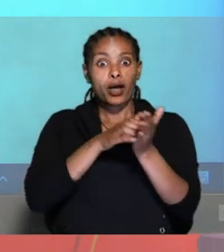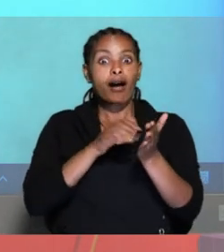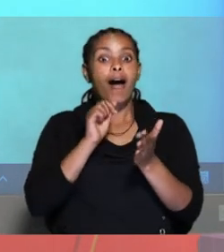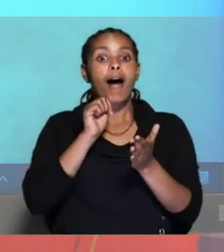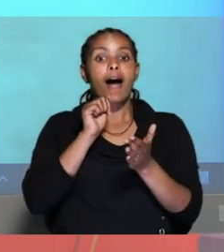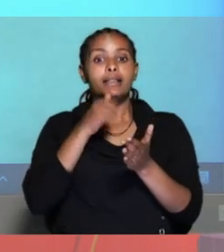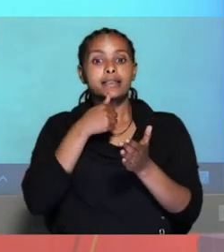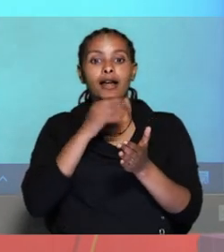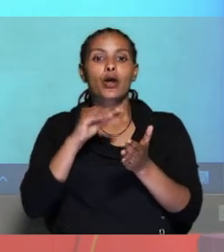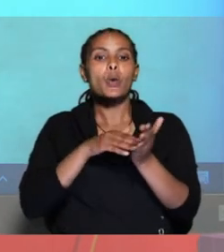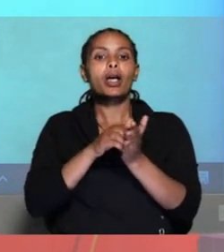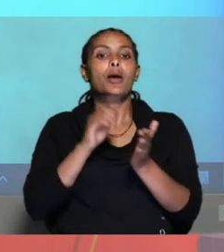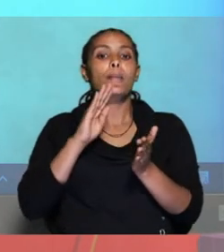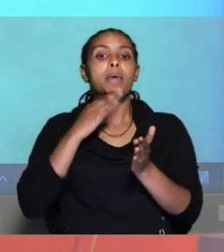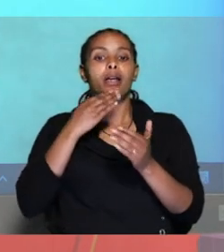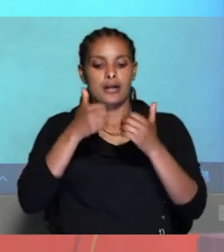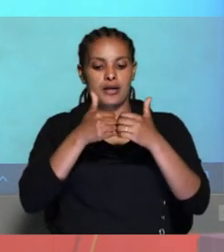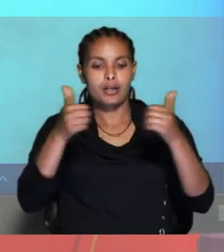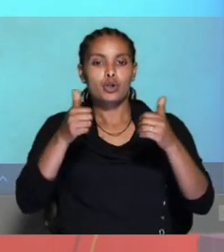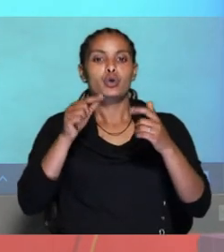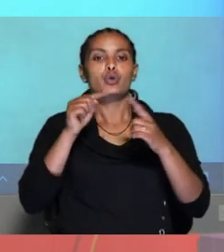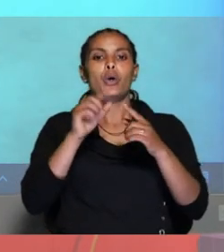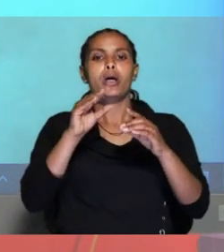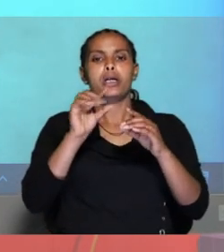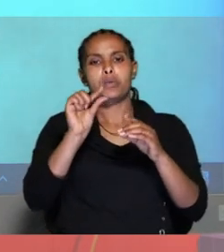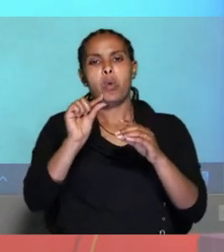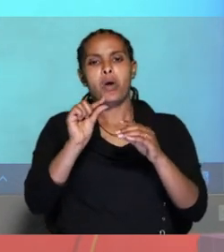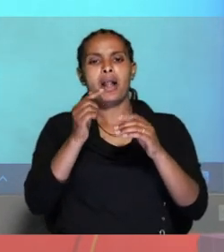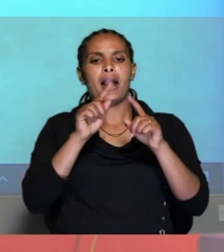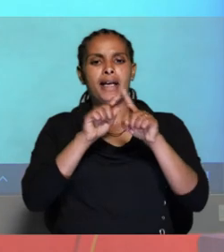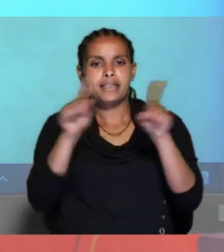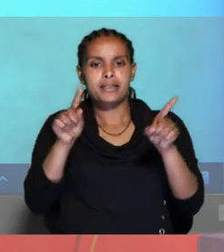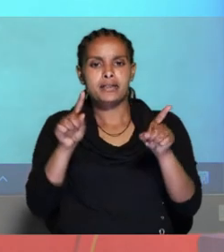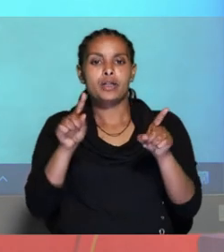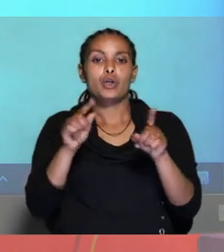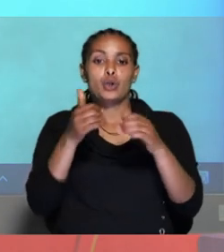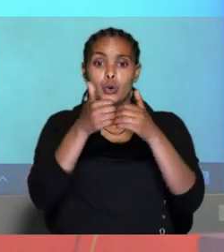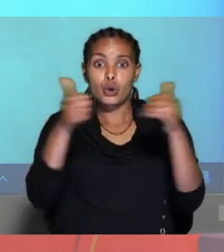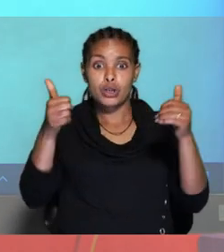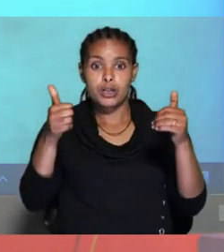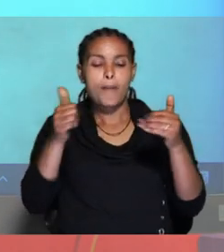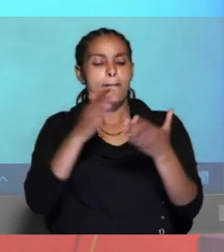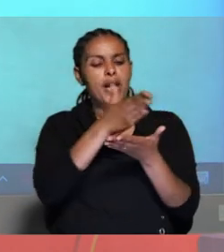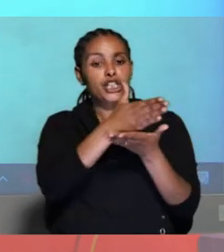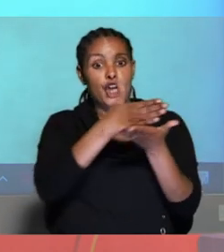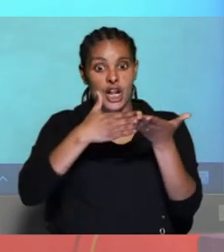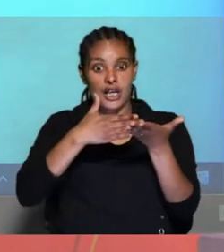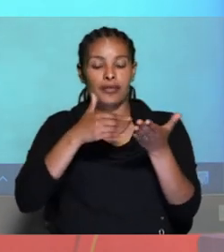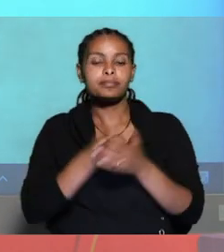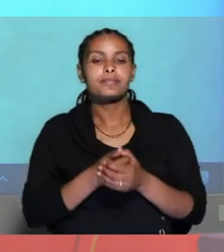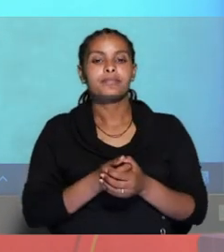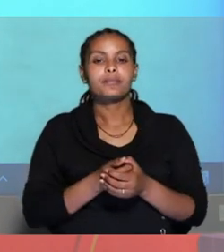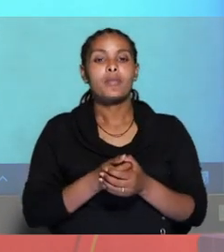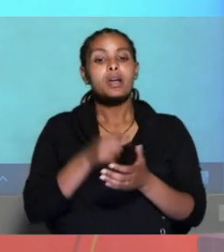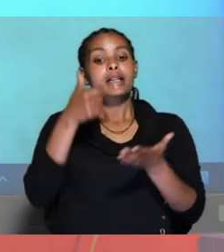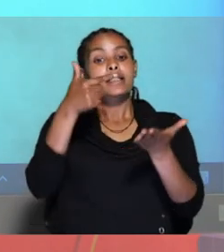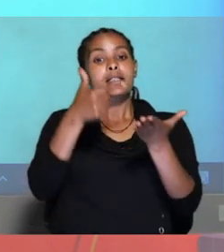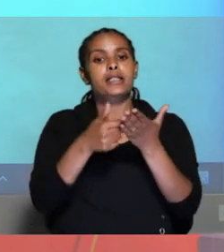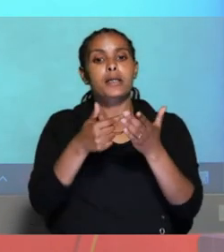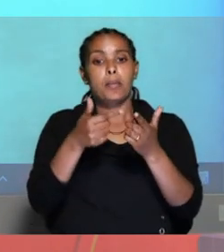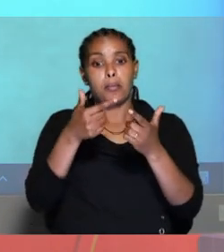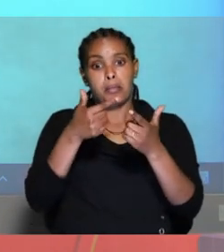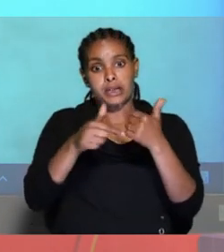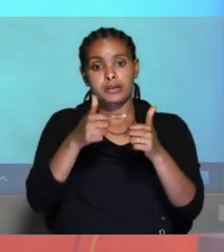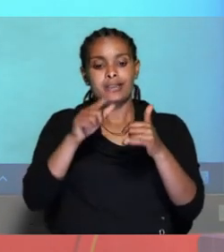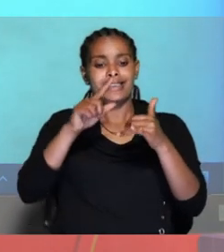and weak bases dissociate to a small extent, dissociate partially. This brings